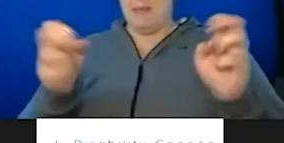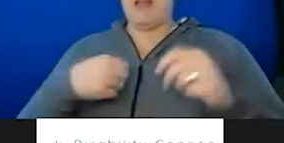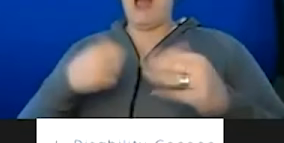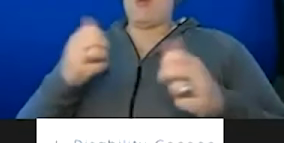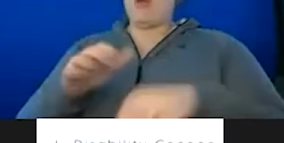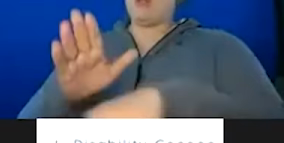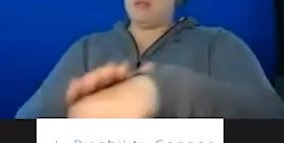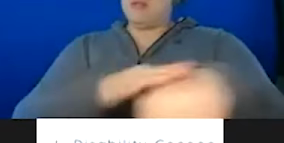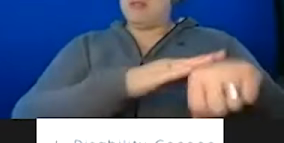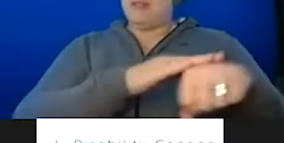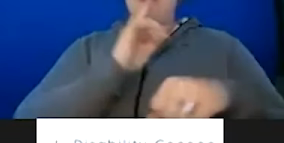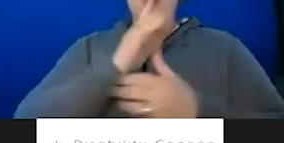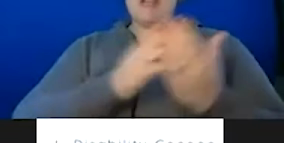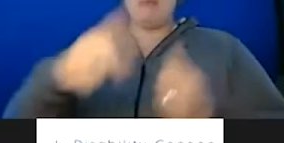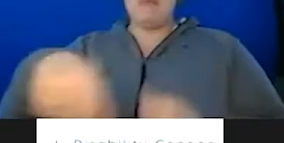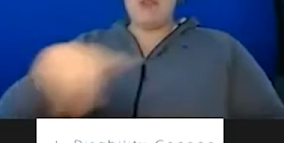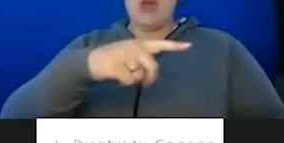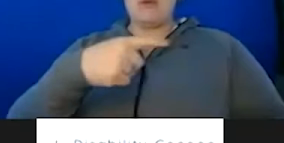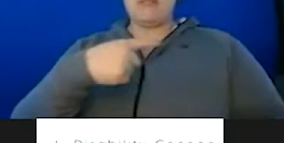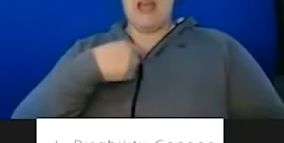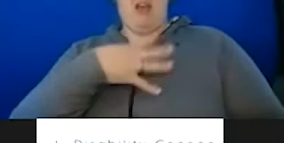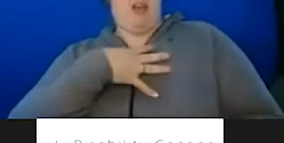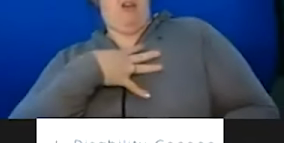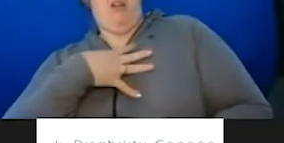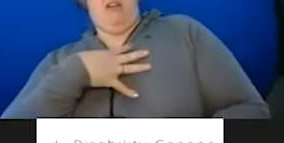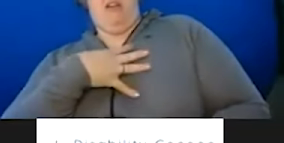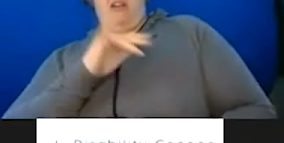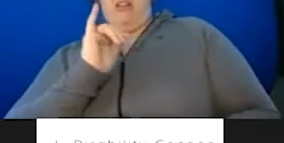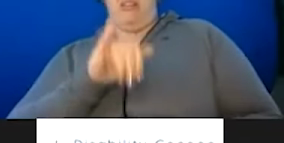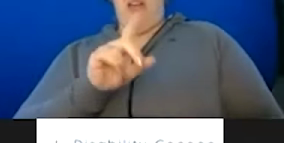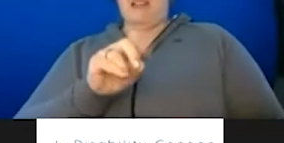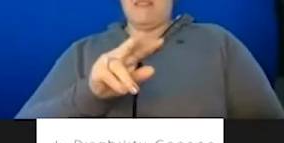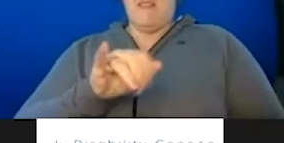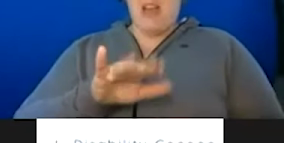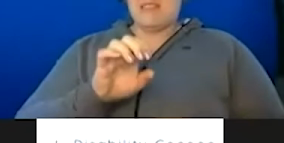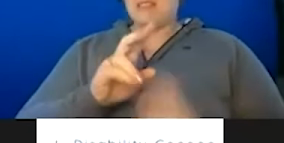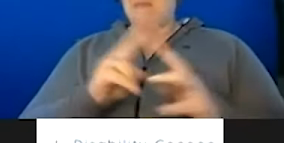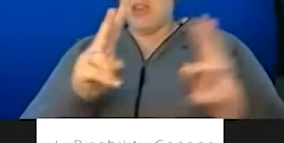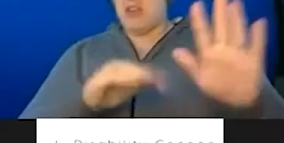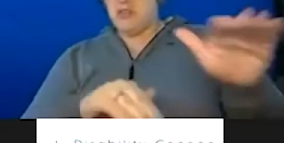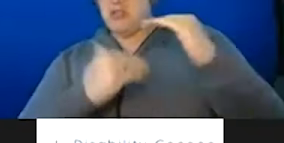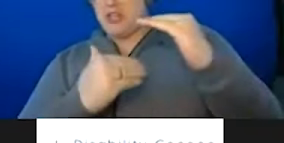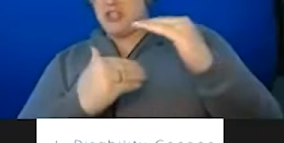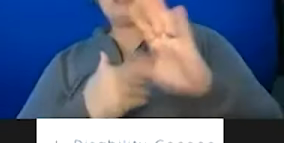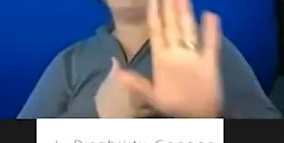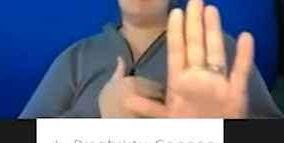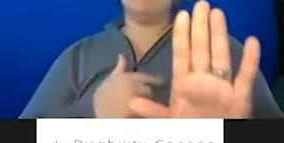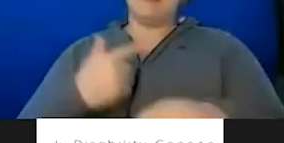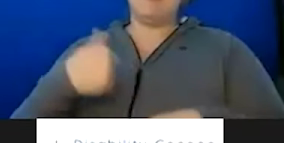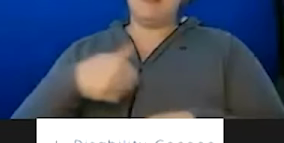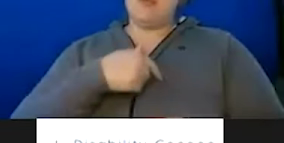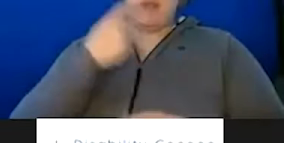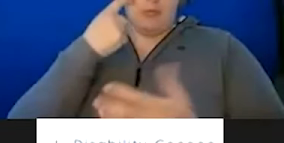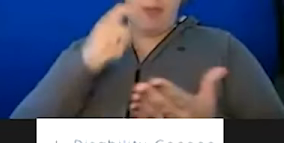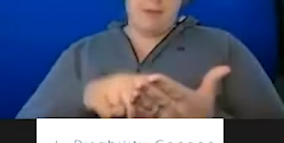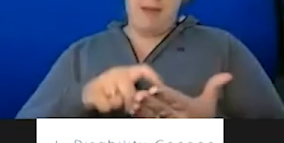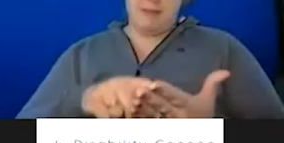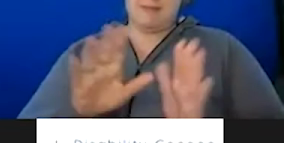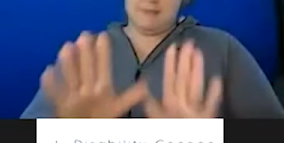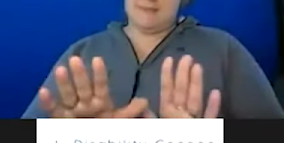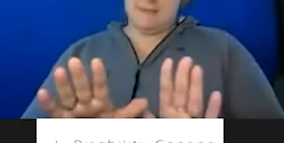with the horrors of restrictions of a device like this, yes, we recognize that. So we definitely want to encourage you